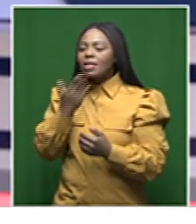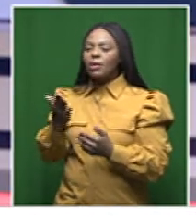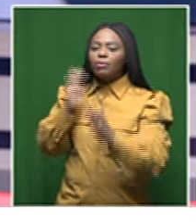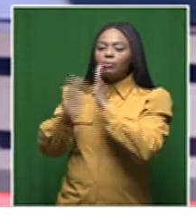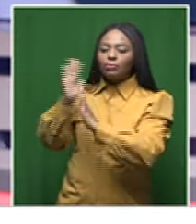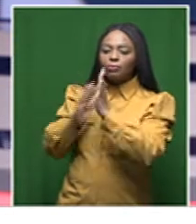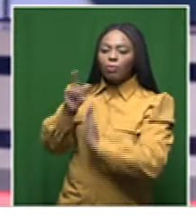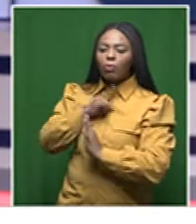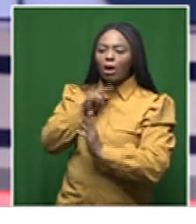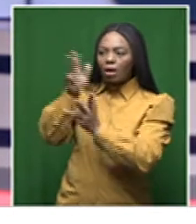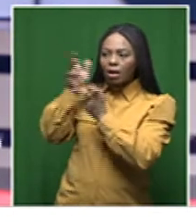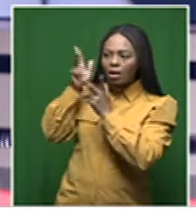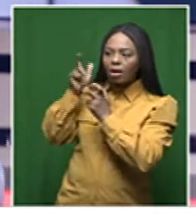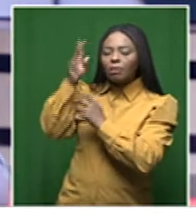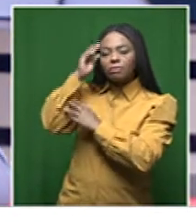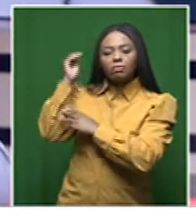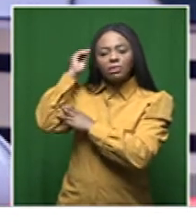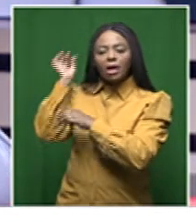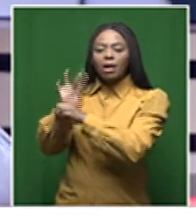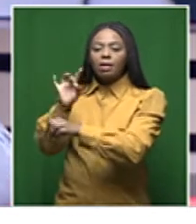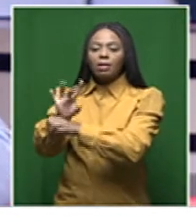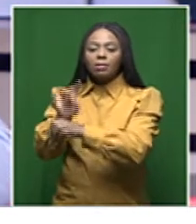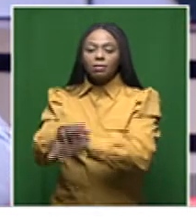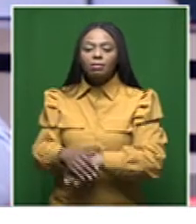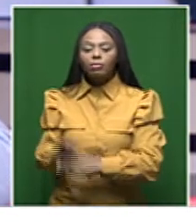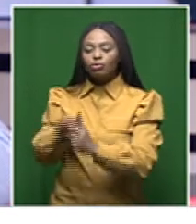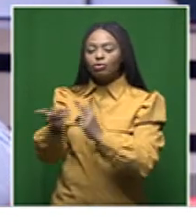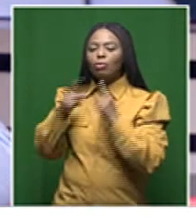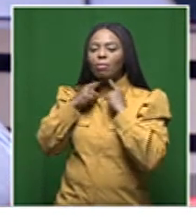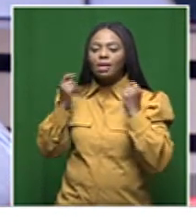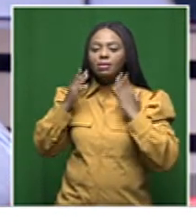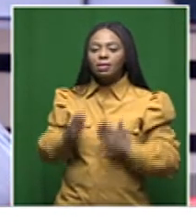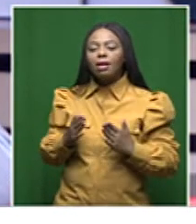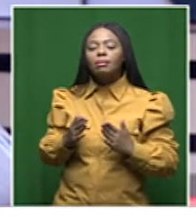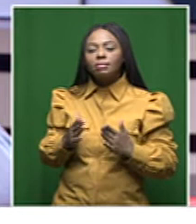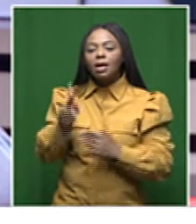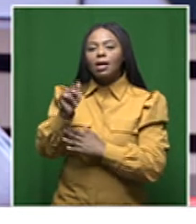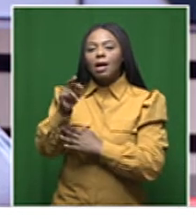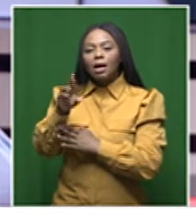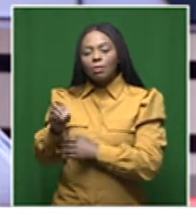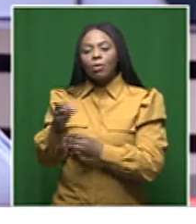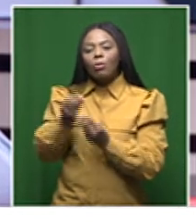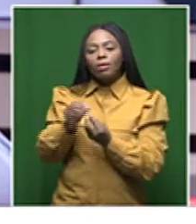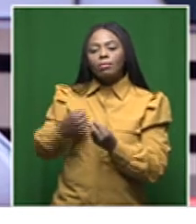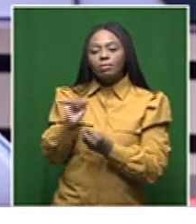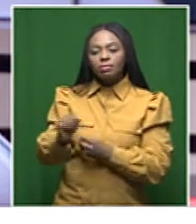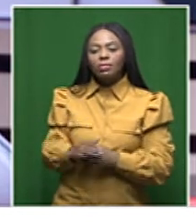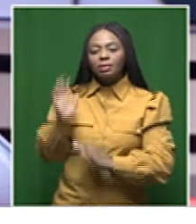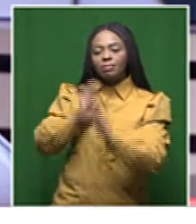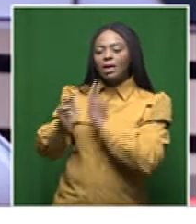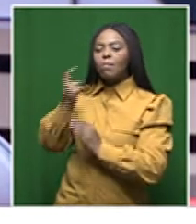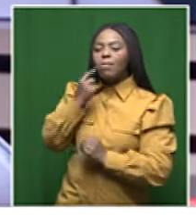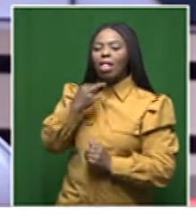us. That, of course, is Pastor Zwane and his wife, Karabo Zwane, who's joined us today to share their journey on infertility. After the break, we'll speak